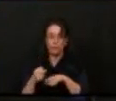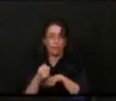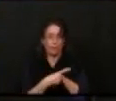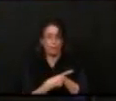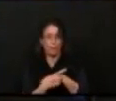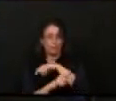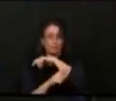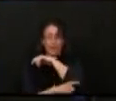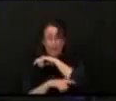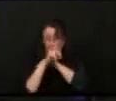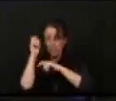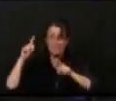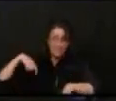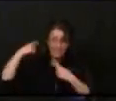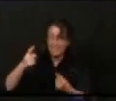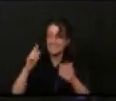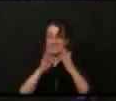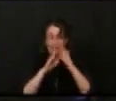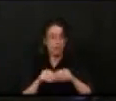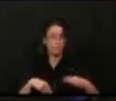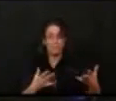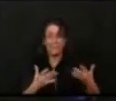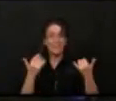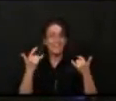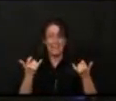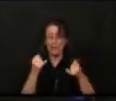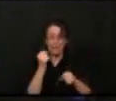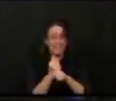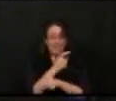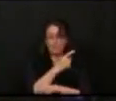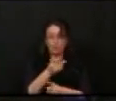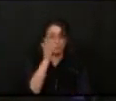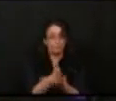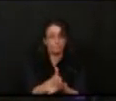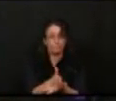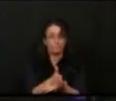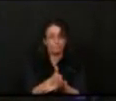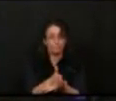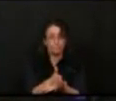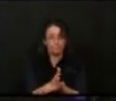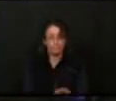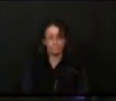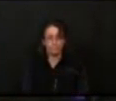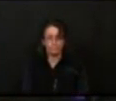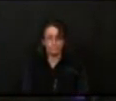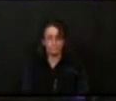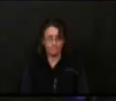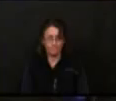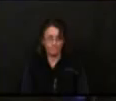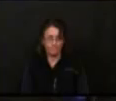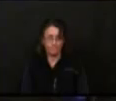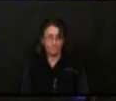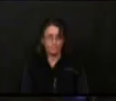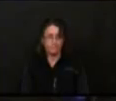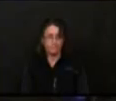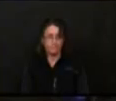has been provided by the town. And the budget that's being presented to us right now, if I understand it